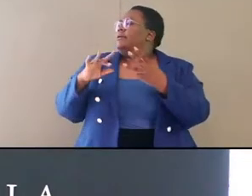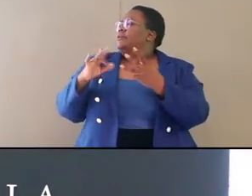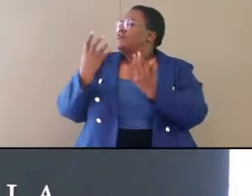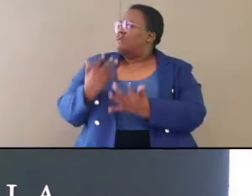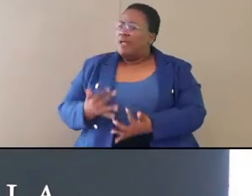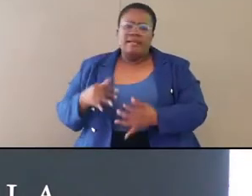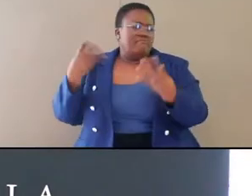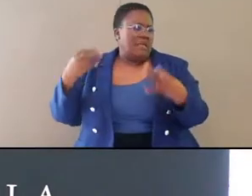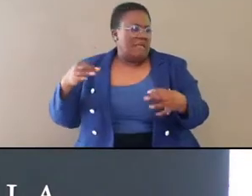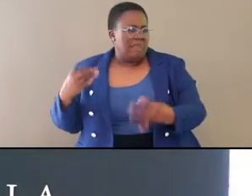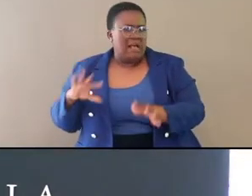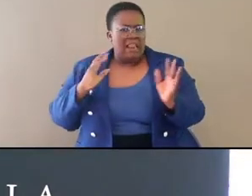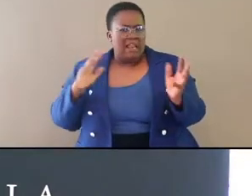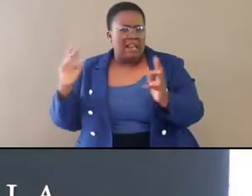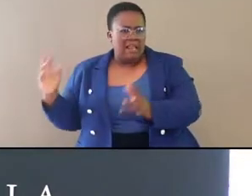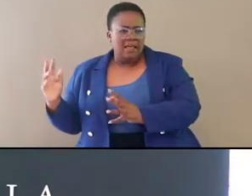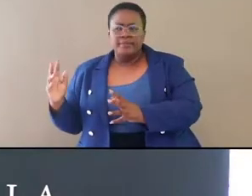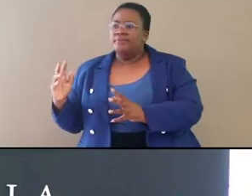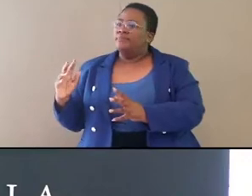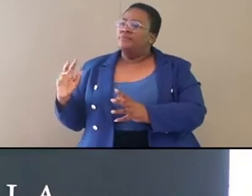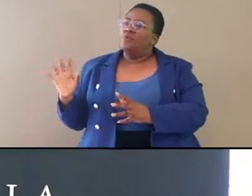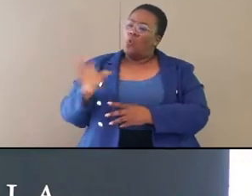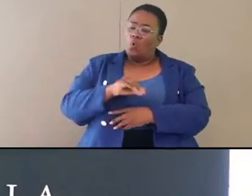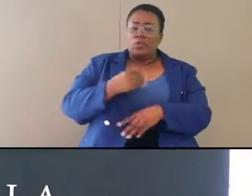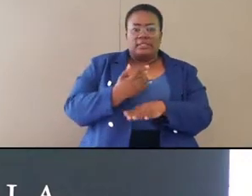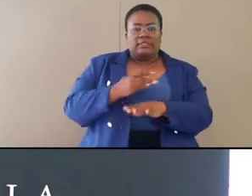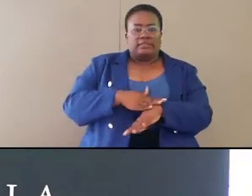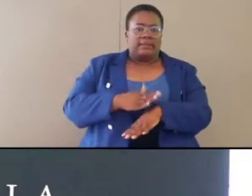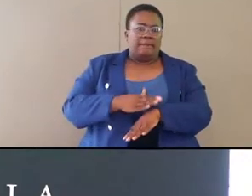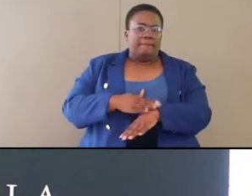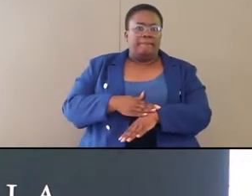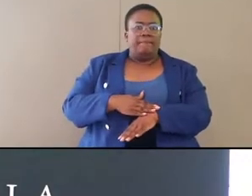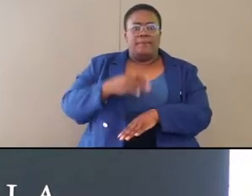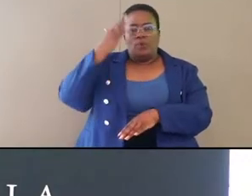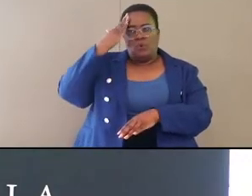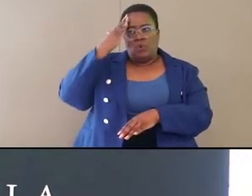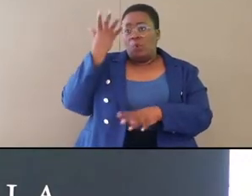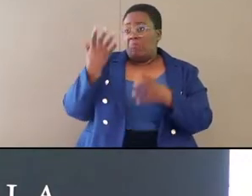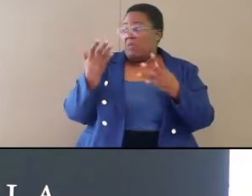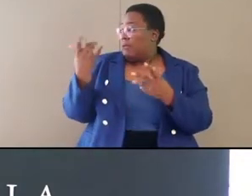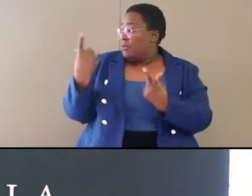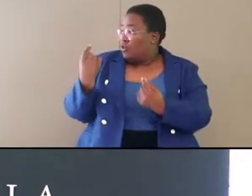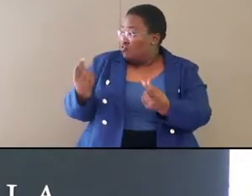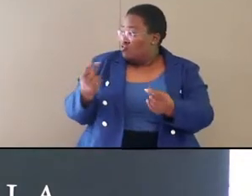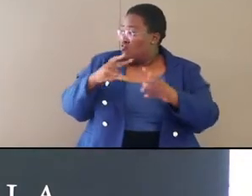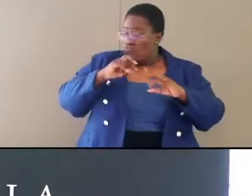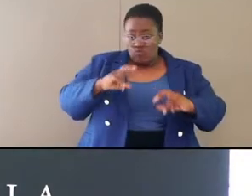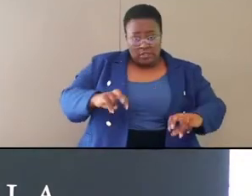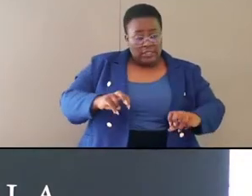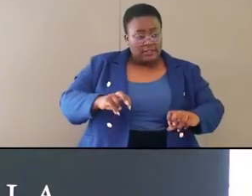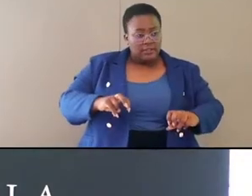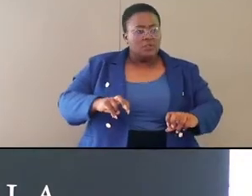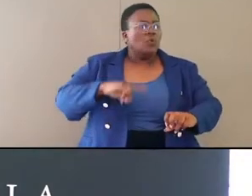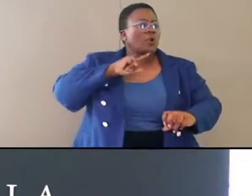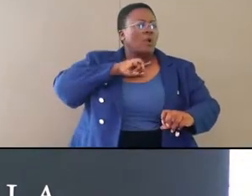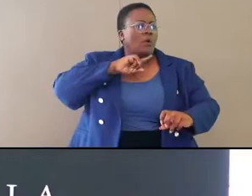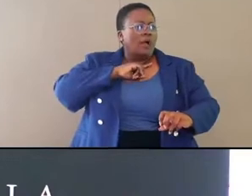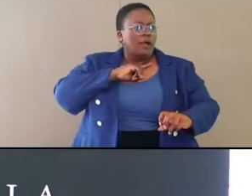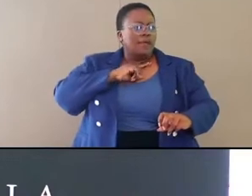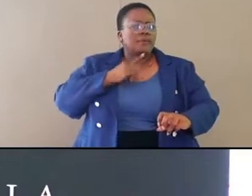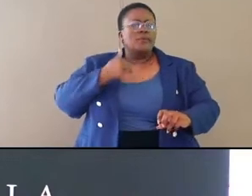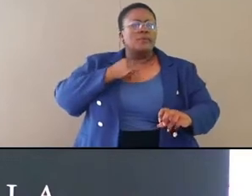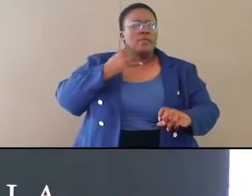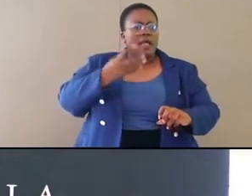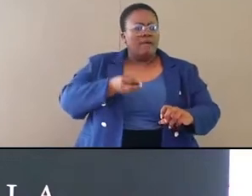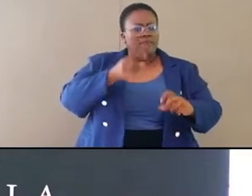every time we lift it so that you know. Maybe you might want to do some research also on this. Why is it that we have